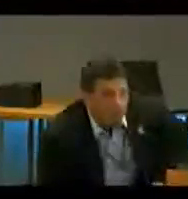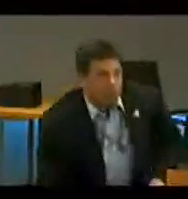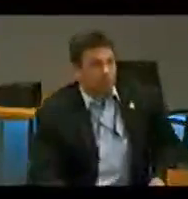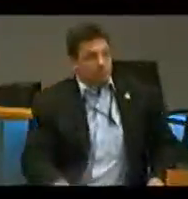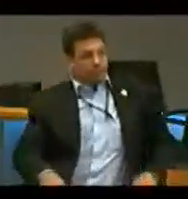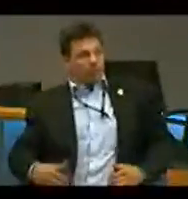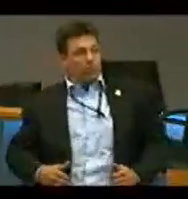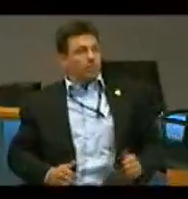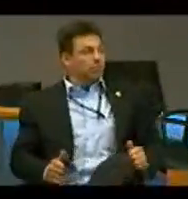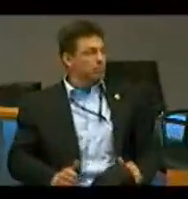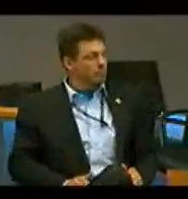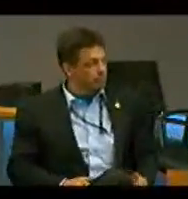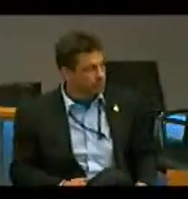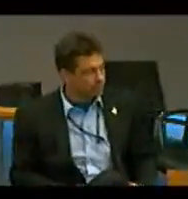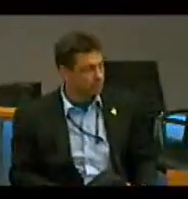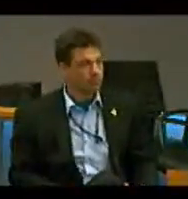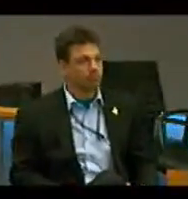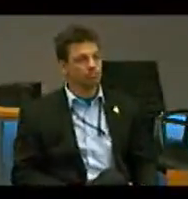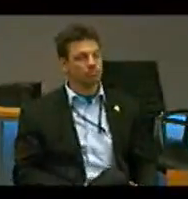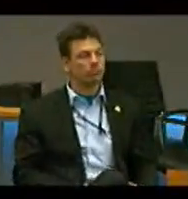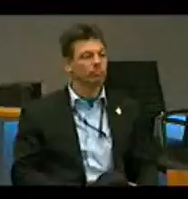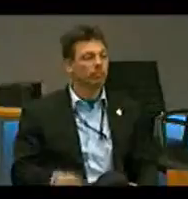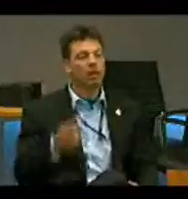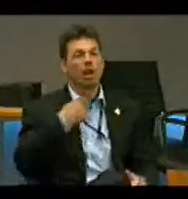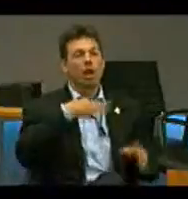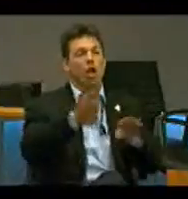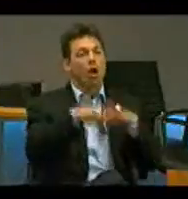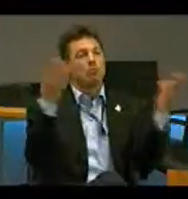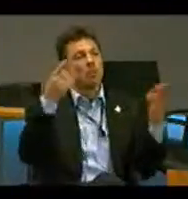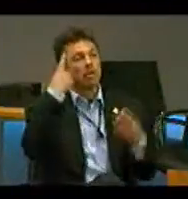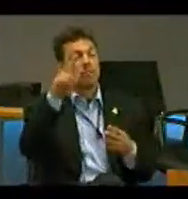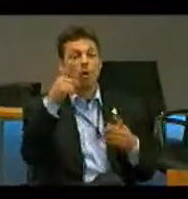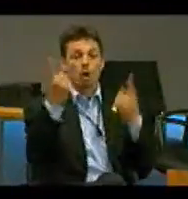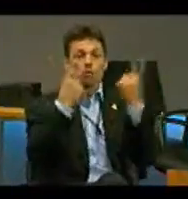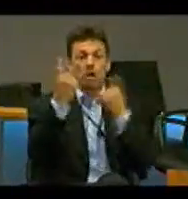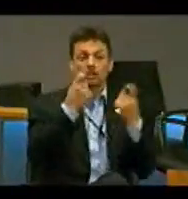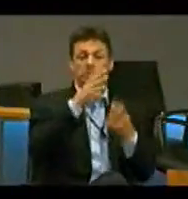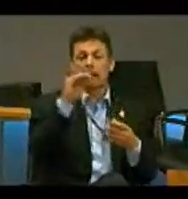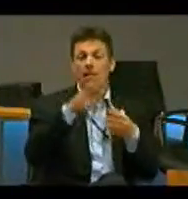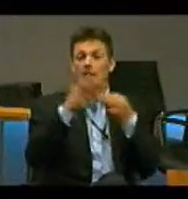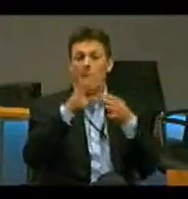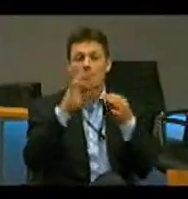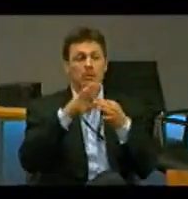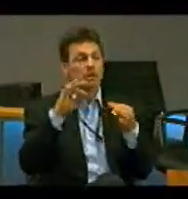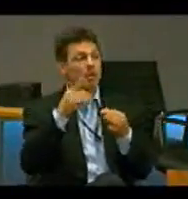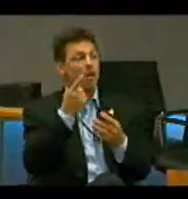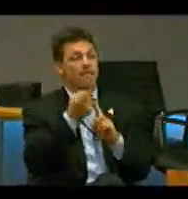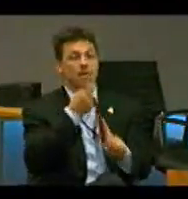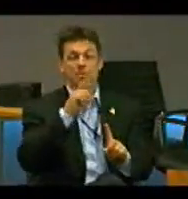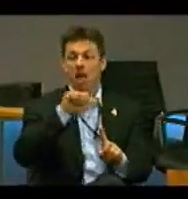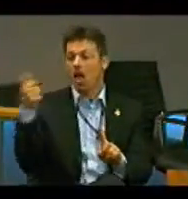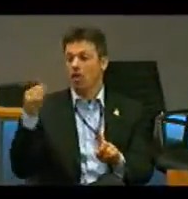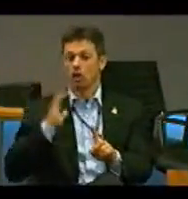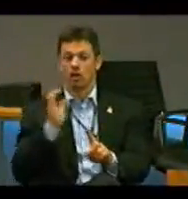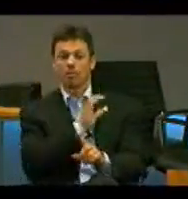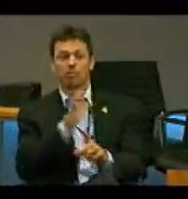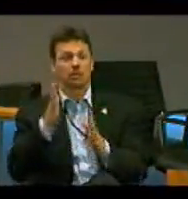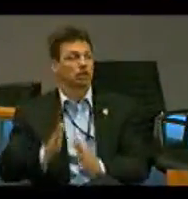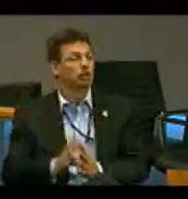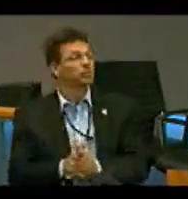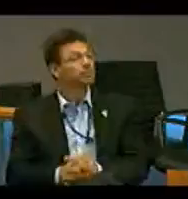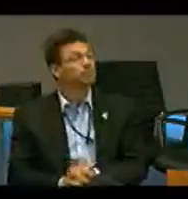us since before this panel began. I'll open up for questions and comments from my fellow commissioners.